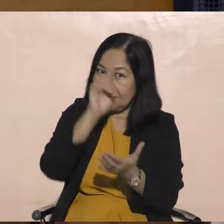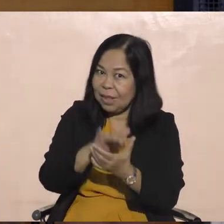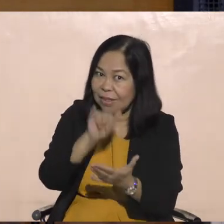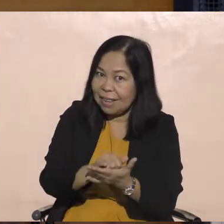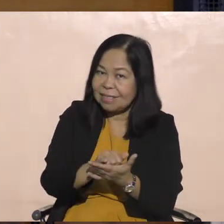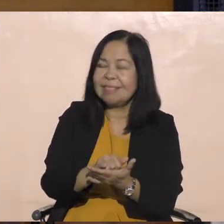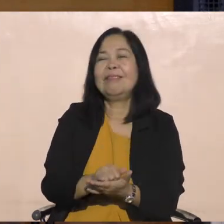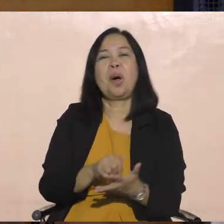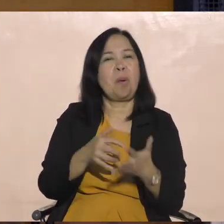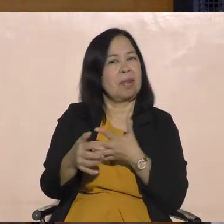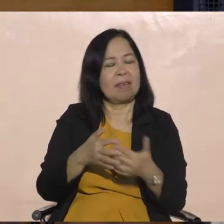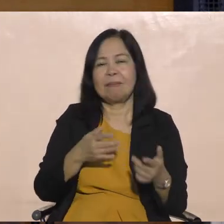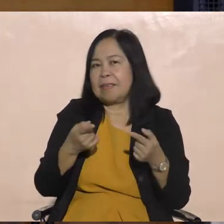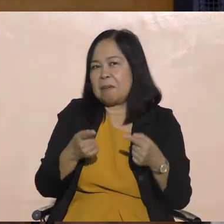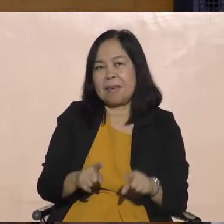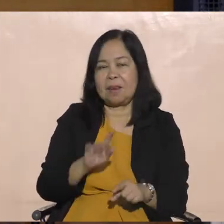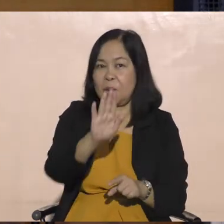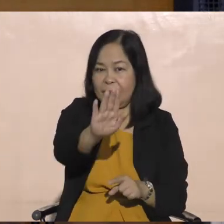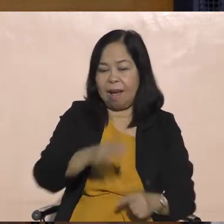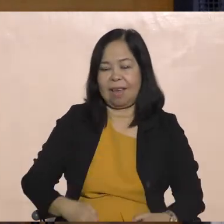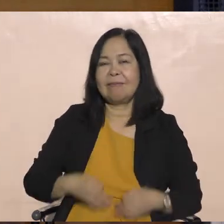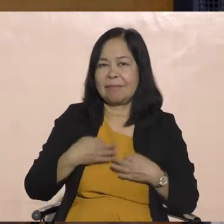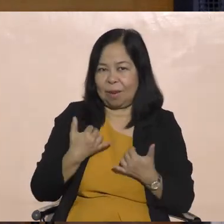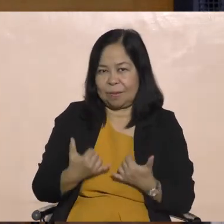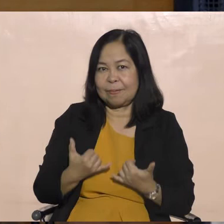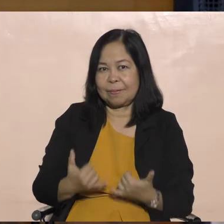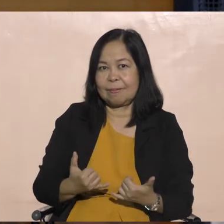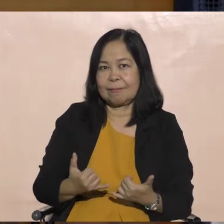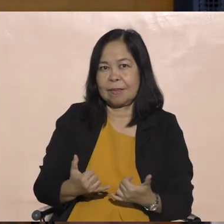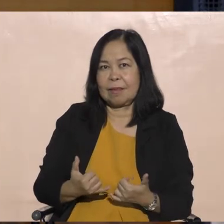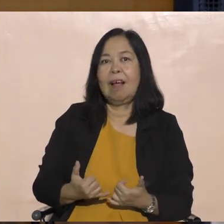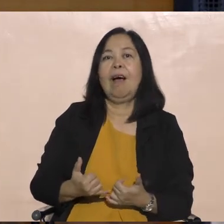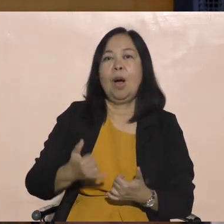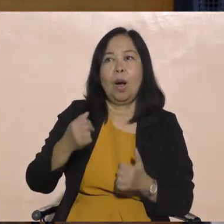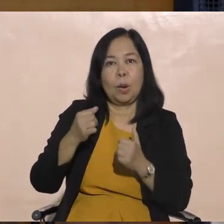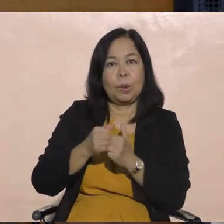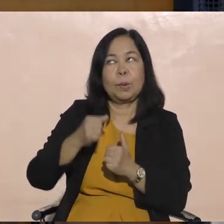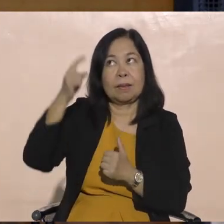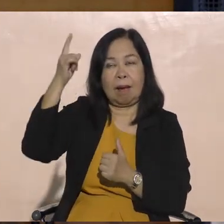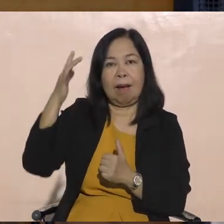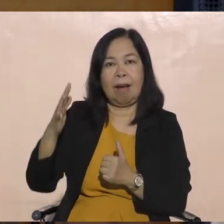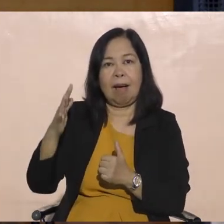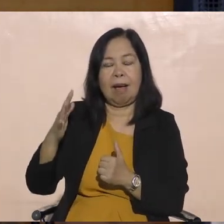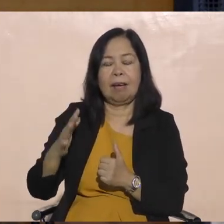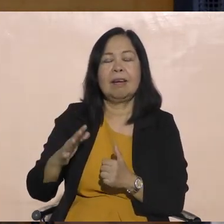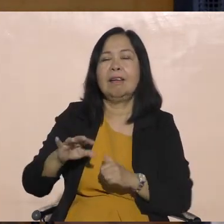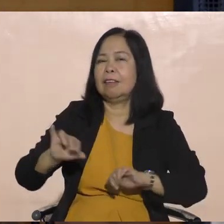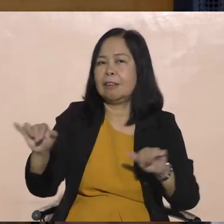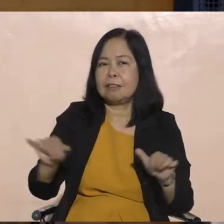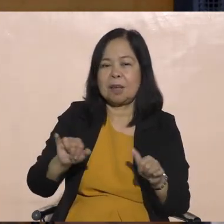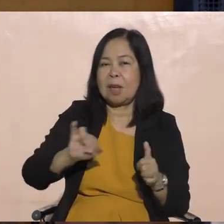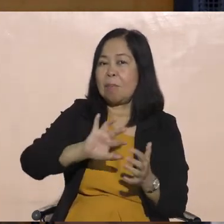Hallelujah. Whatever is happening in your life with God, a mere spider's web